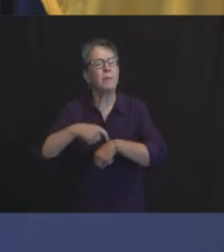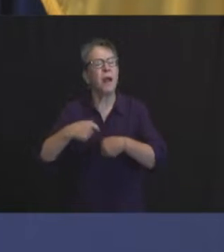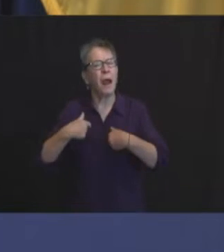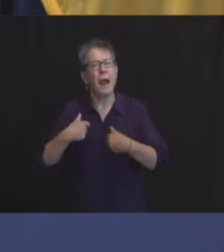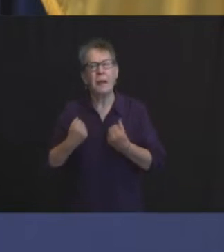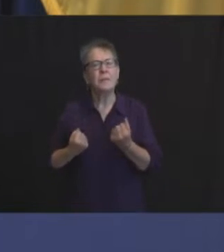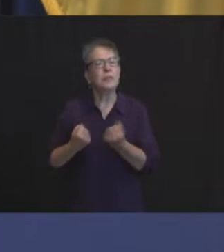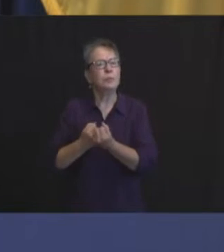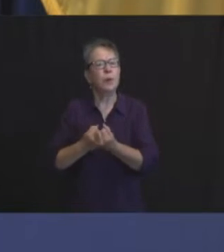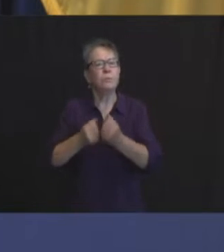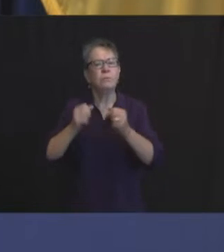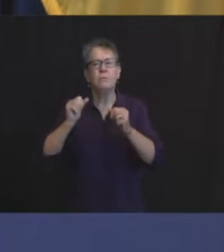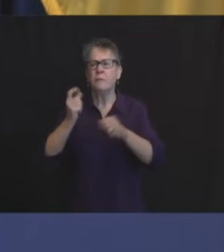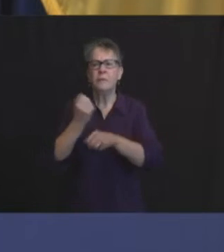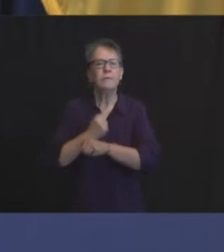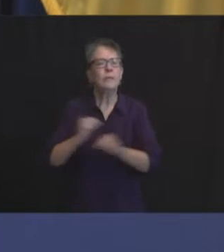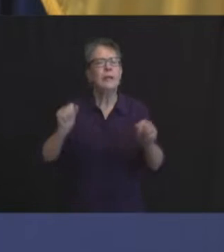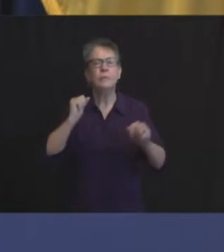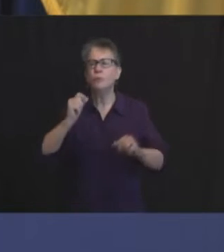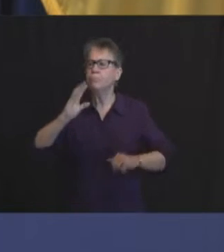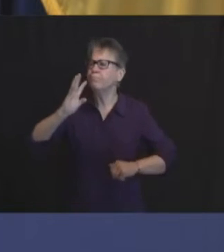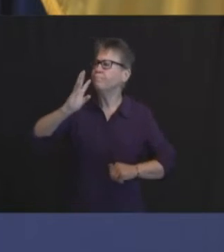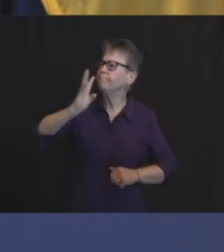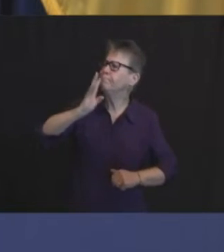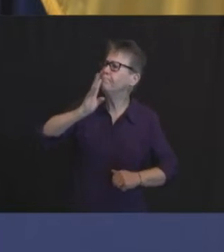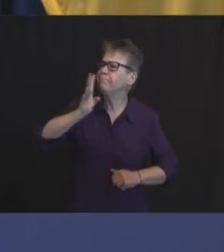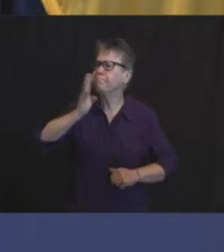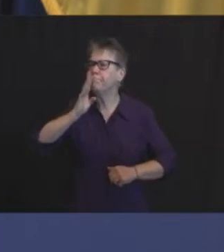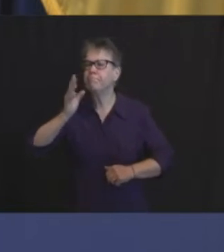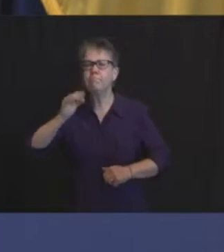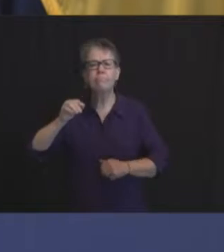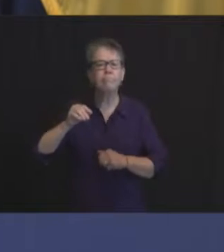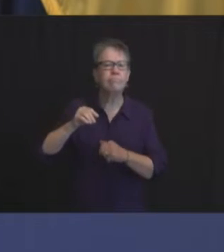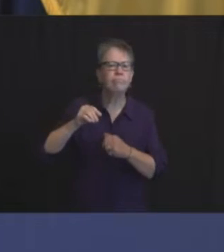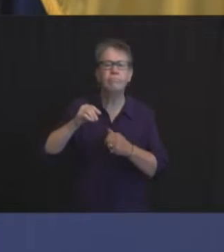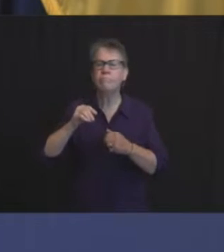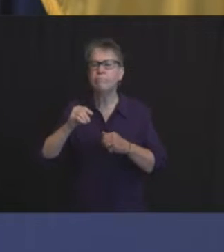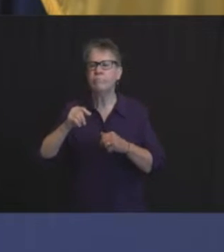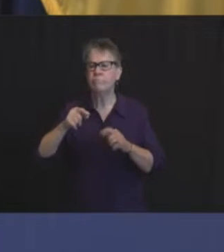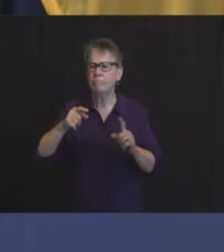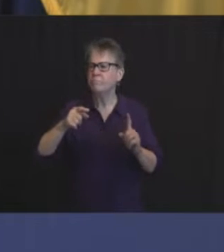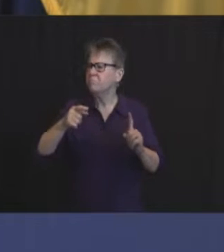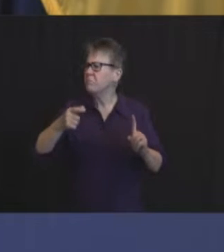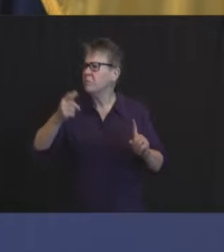and you're the President of the United States, I think it's a bridge too far, to be honest with you.